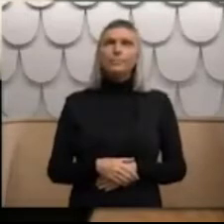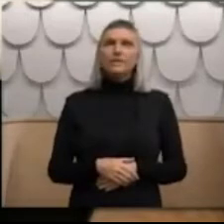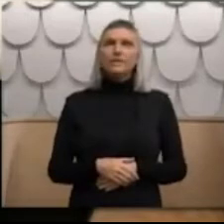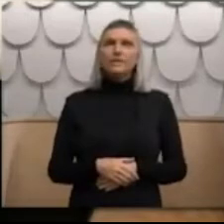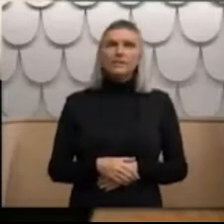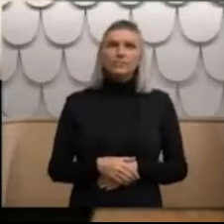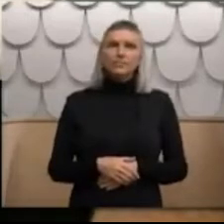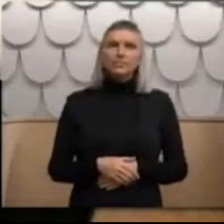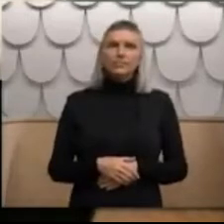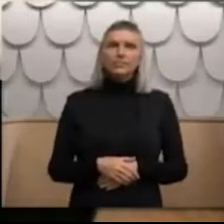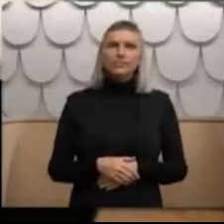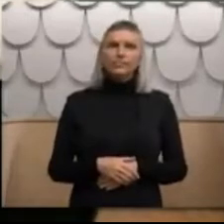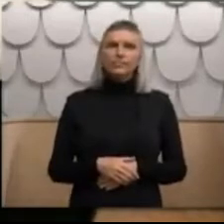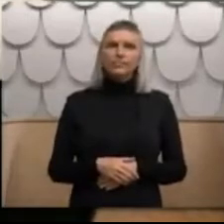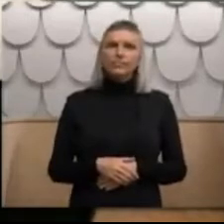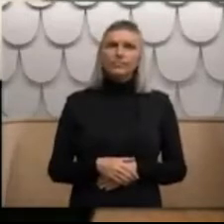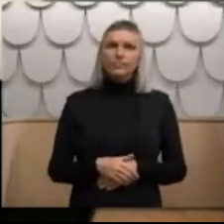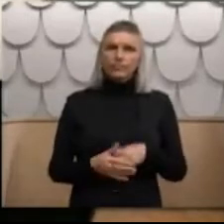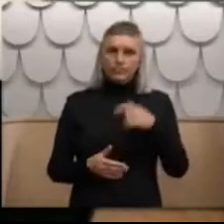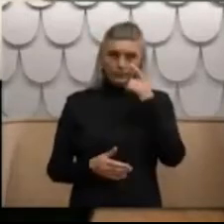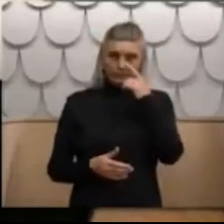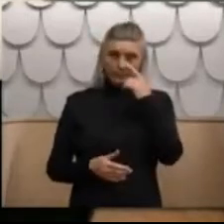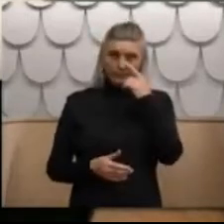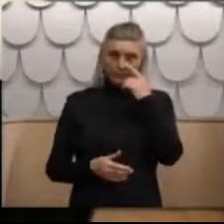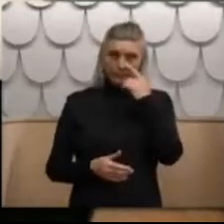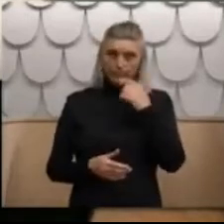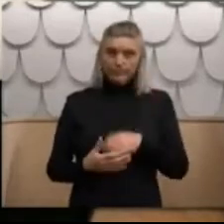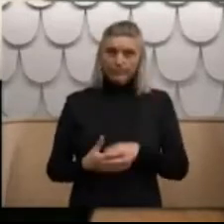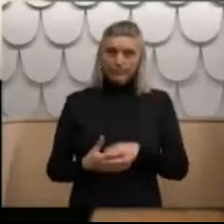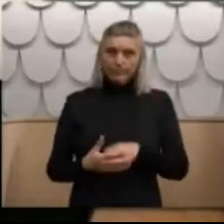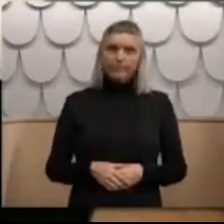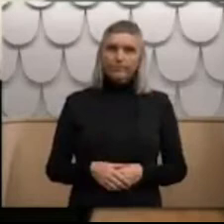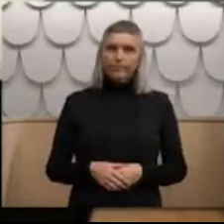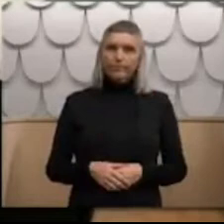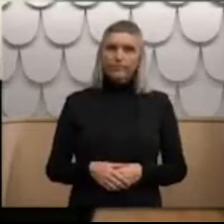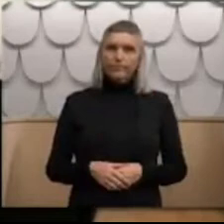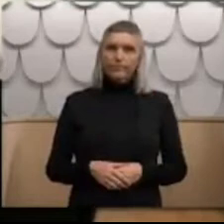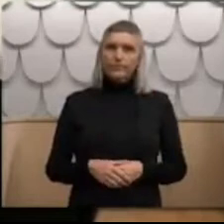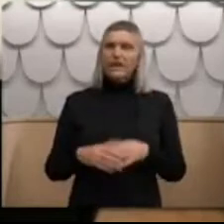io? Io, pepe, and toa. What does Eeyore mean to you, Donald?